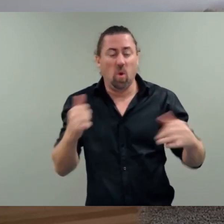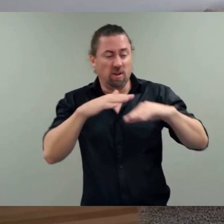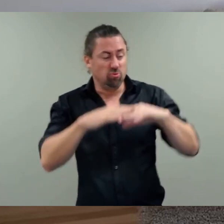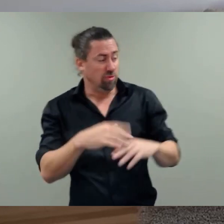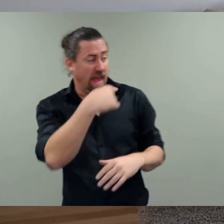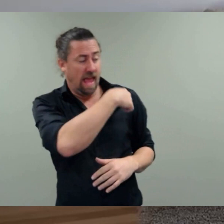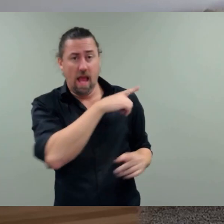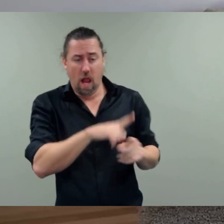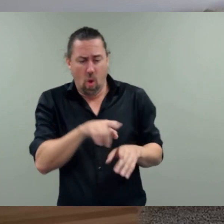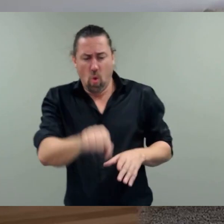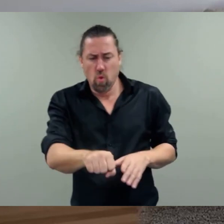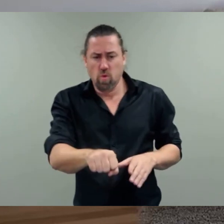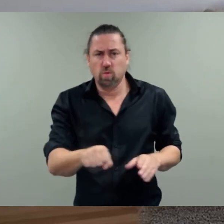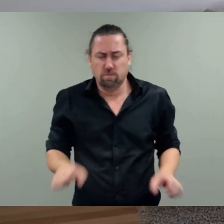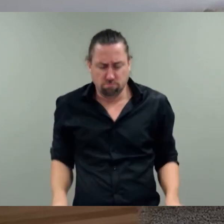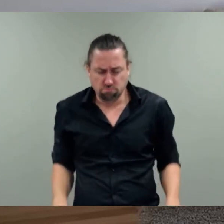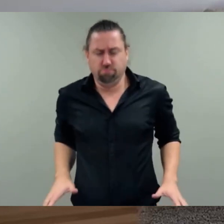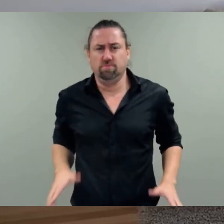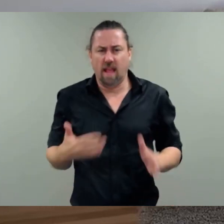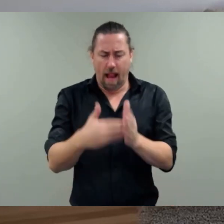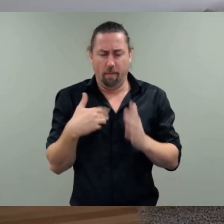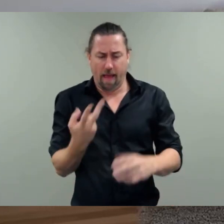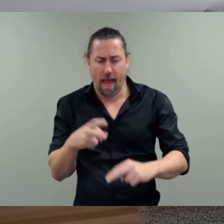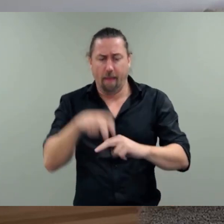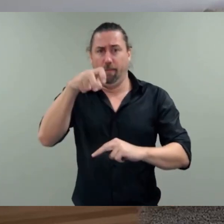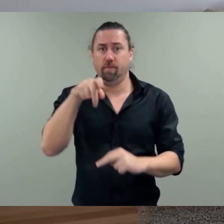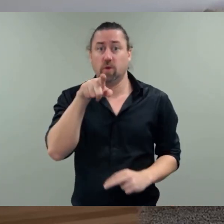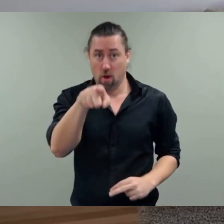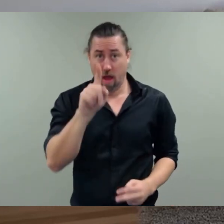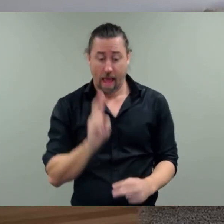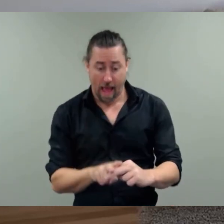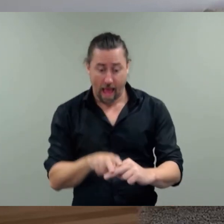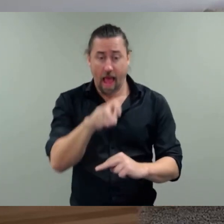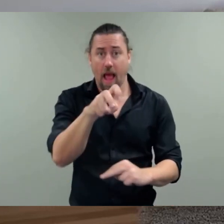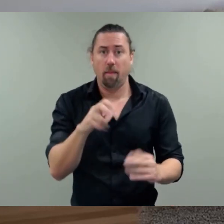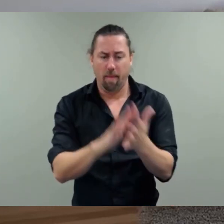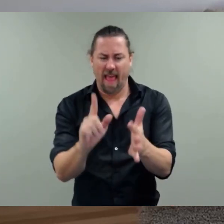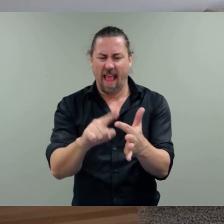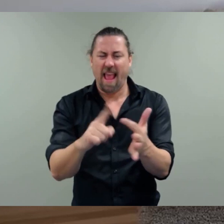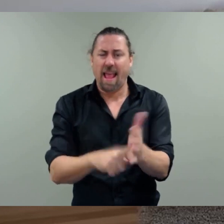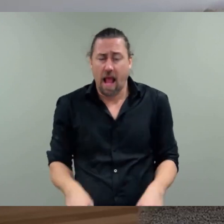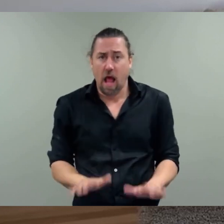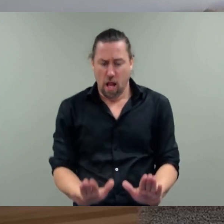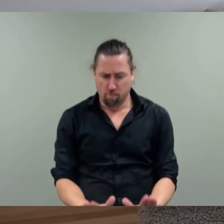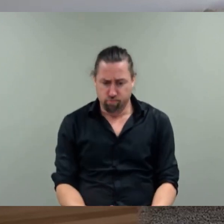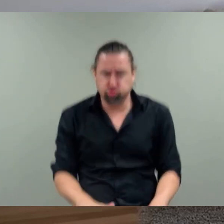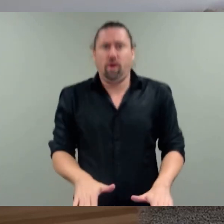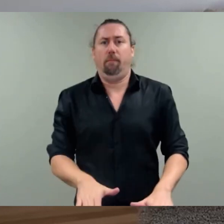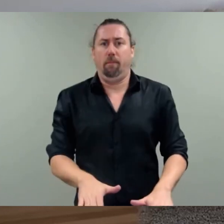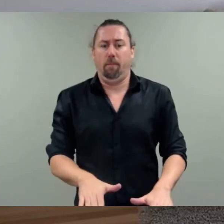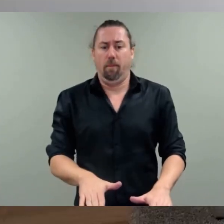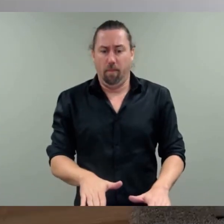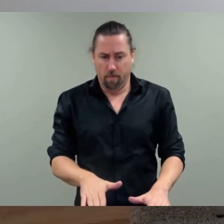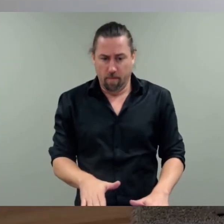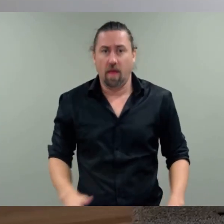or armrest of the chair to assist you to stand up. Press through your heels to raise your body to a standing